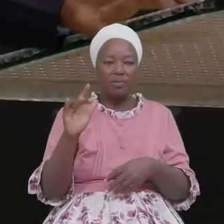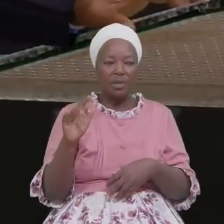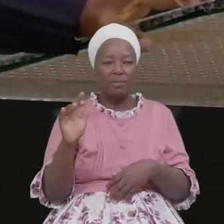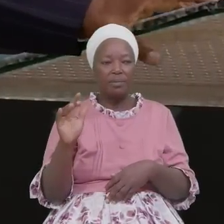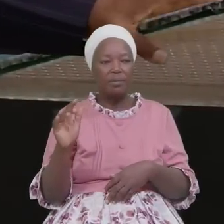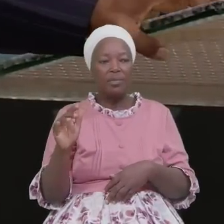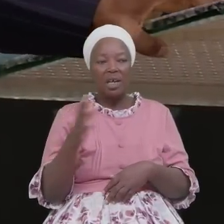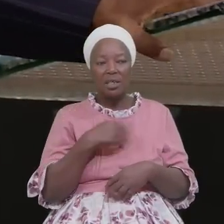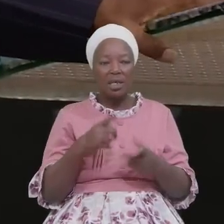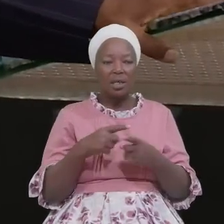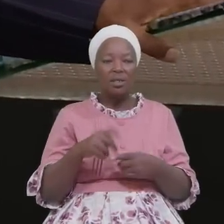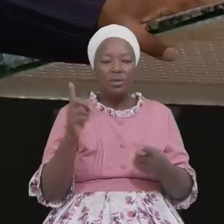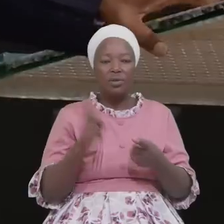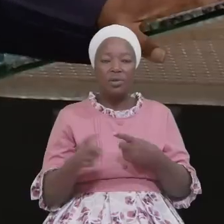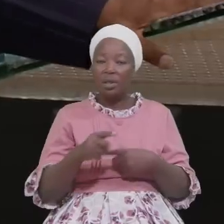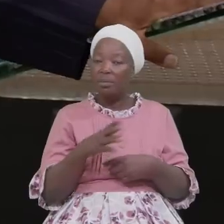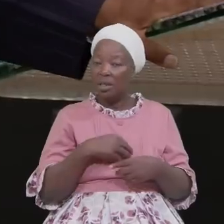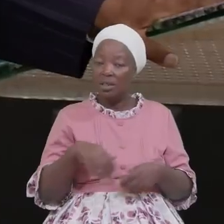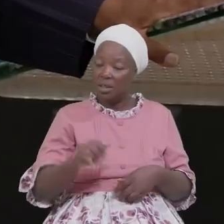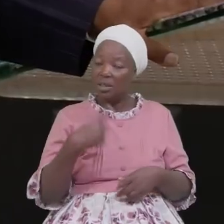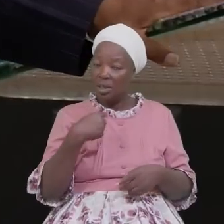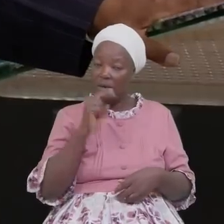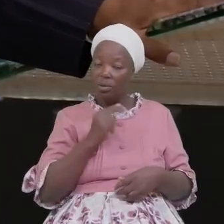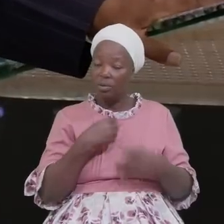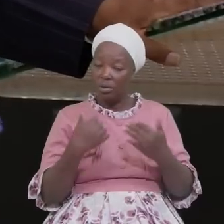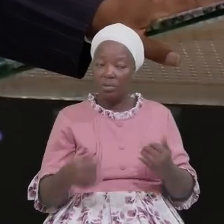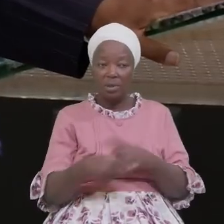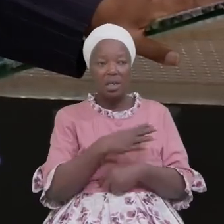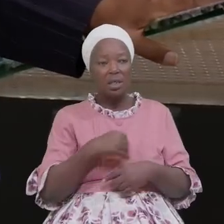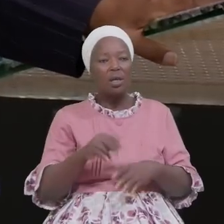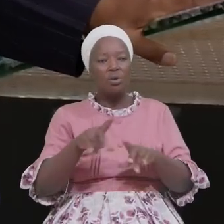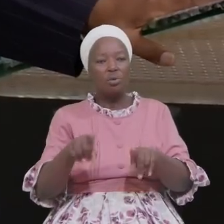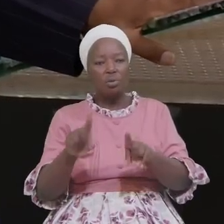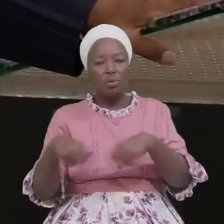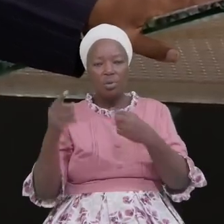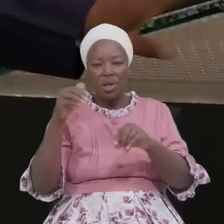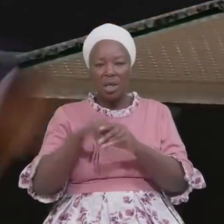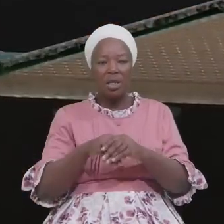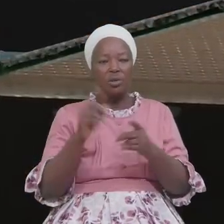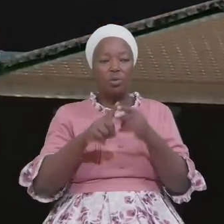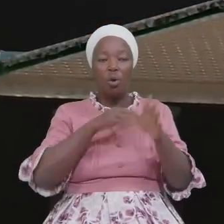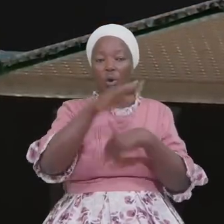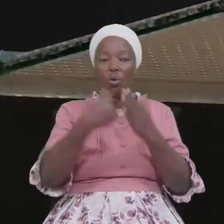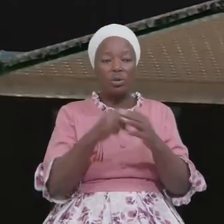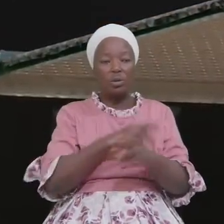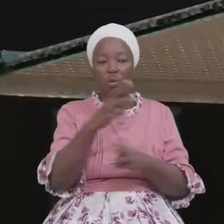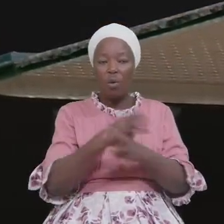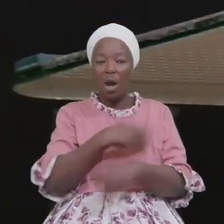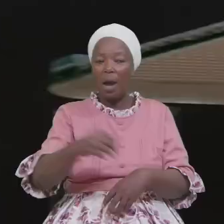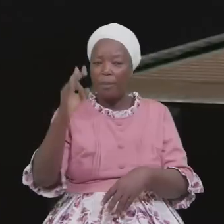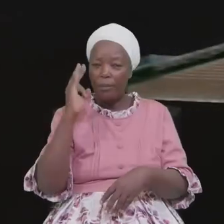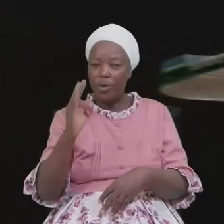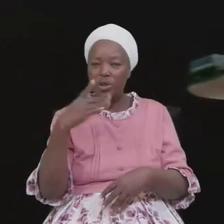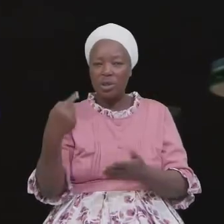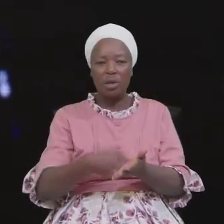said unto them, and he's still saying unto us, he says, go ye into all the world and preach the